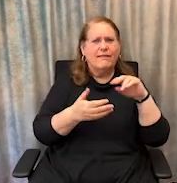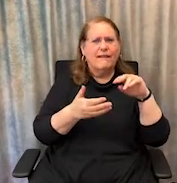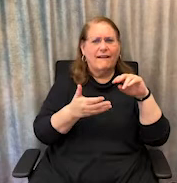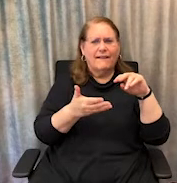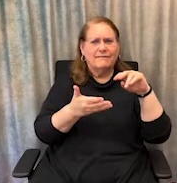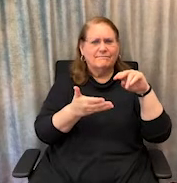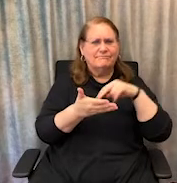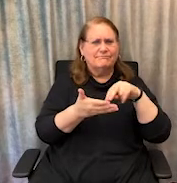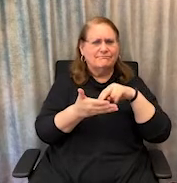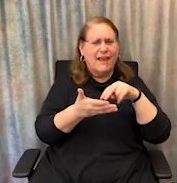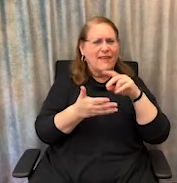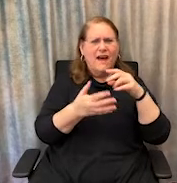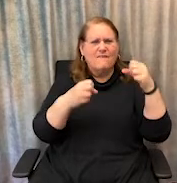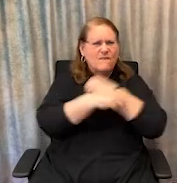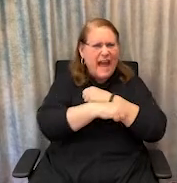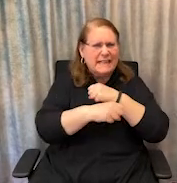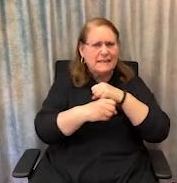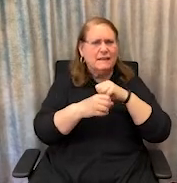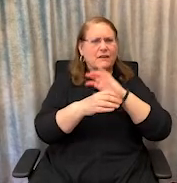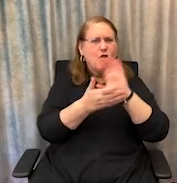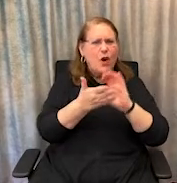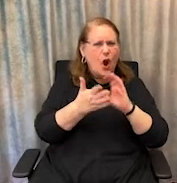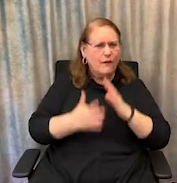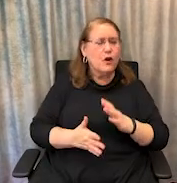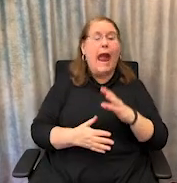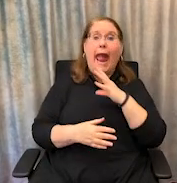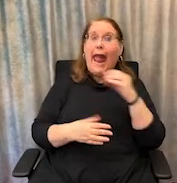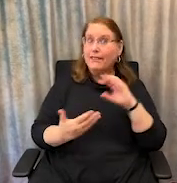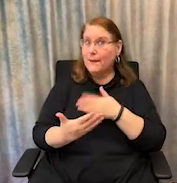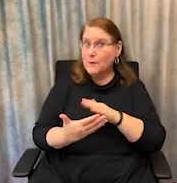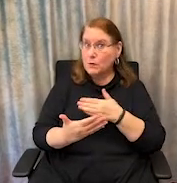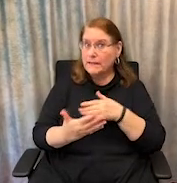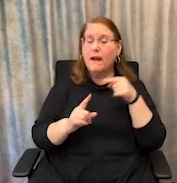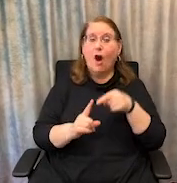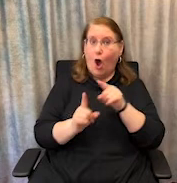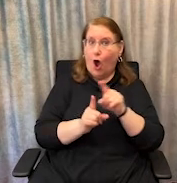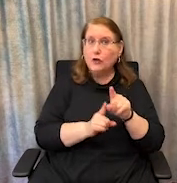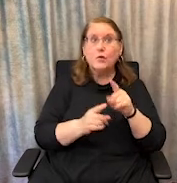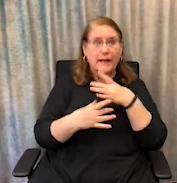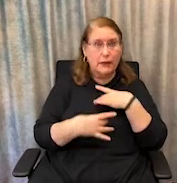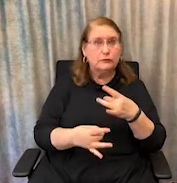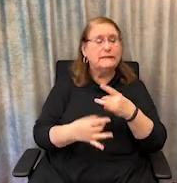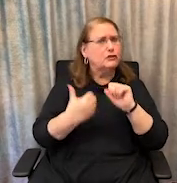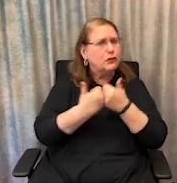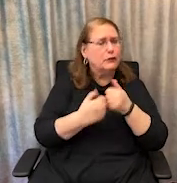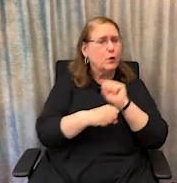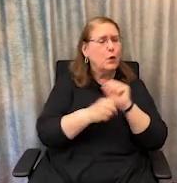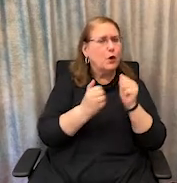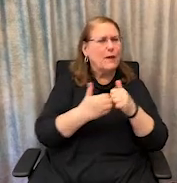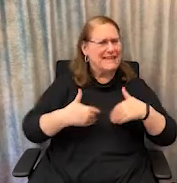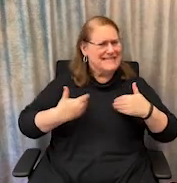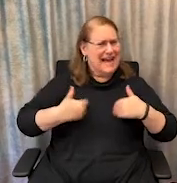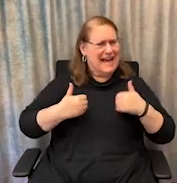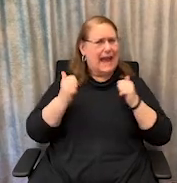maybe later. Yeah. So the music and also for me, it was interesting and challenging to work with